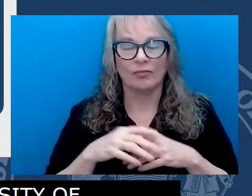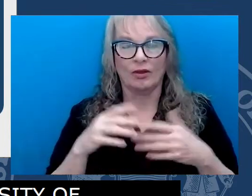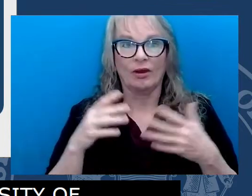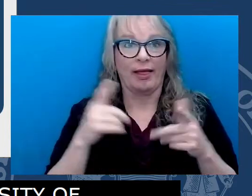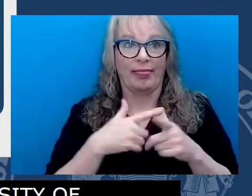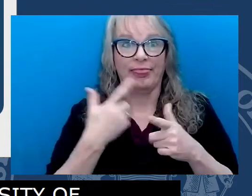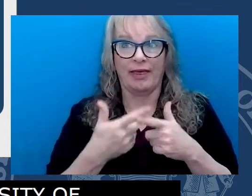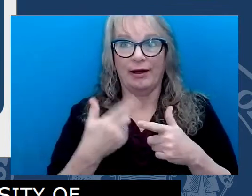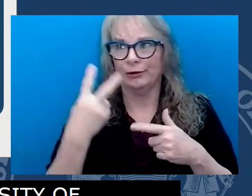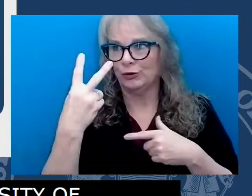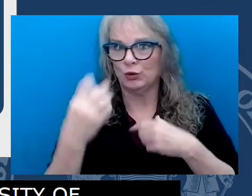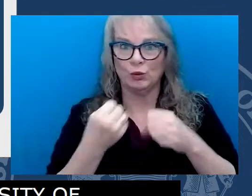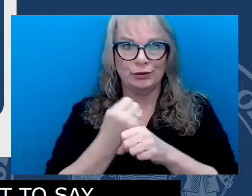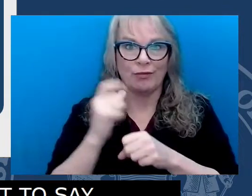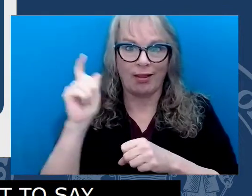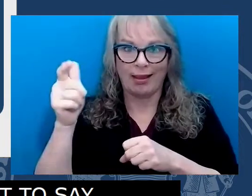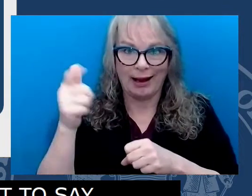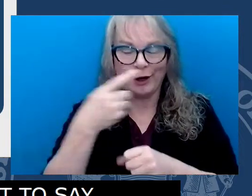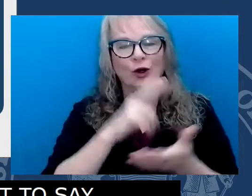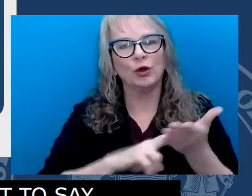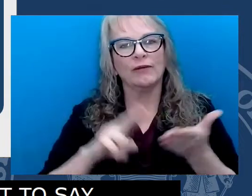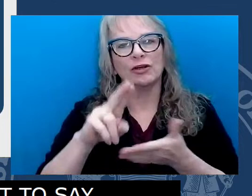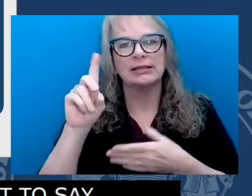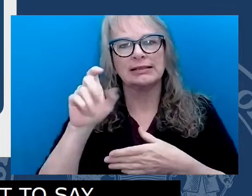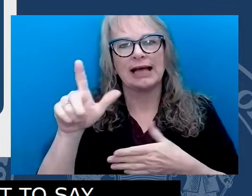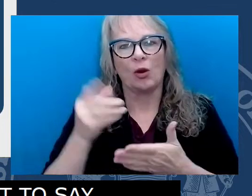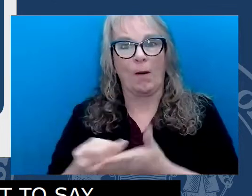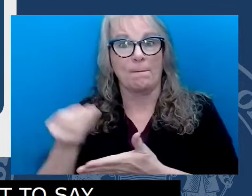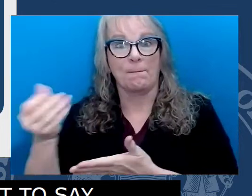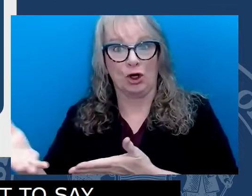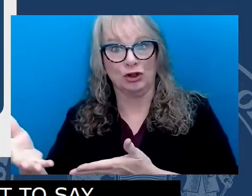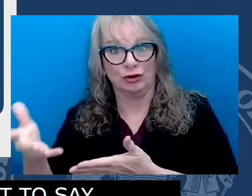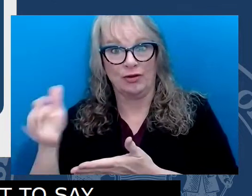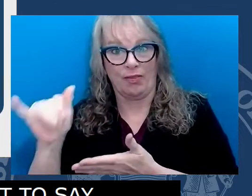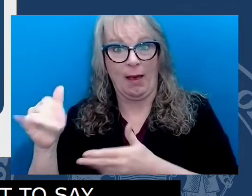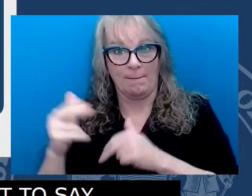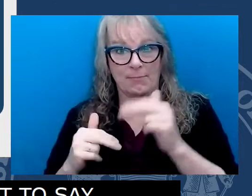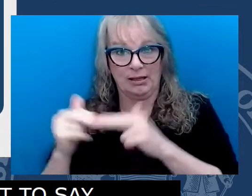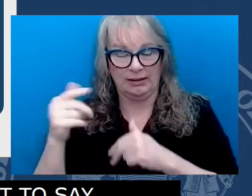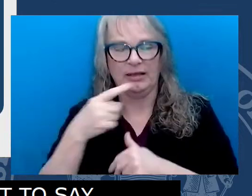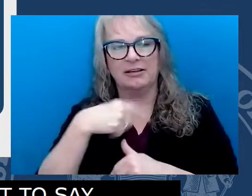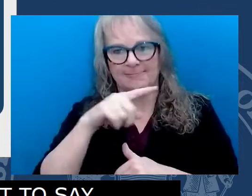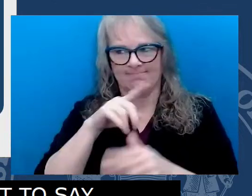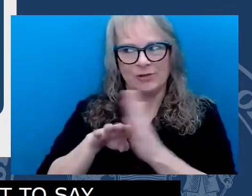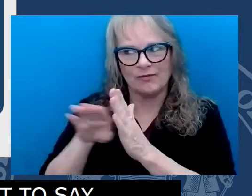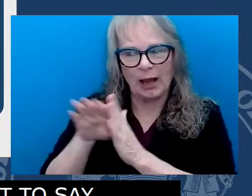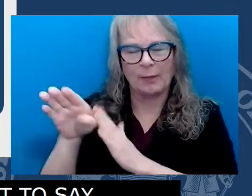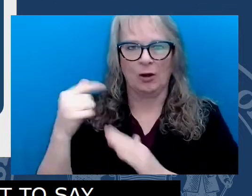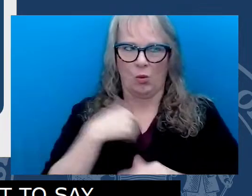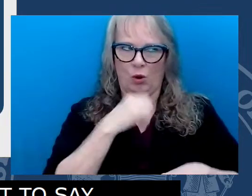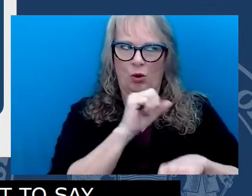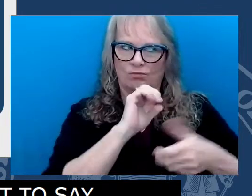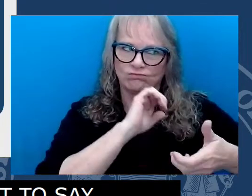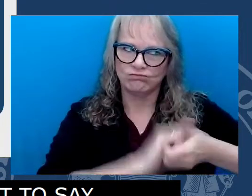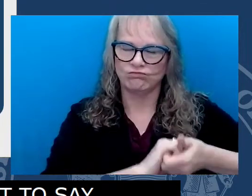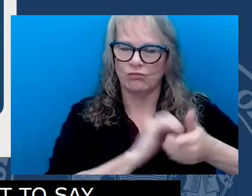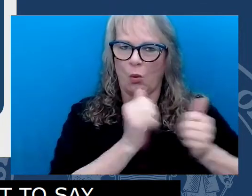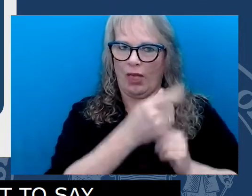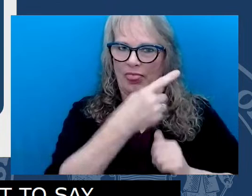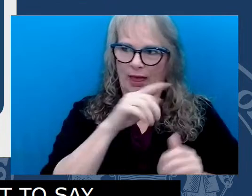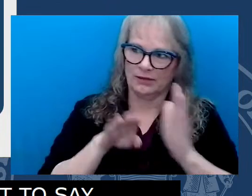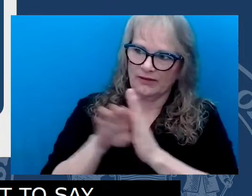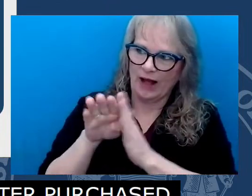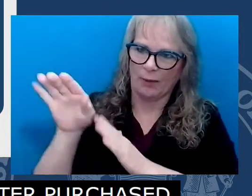a couple years later, purchased by the University of Delaware. And they've been developing, we've been working with them to develop that campus. Now there are